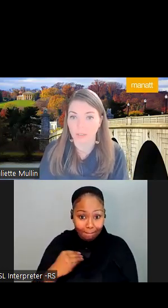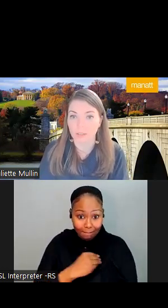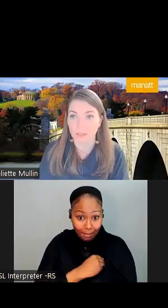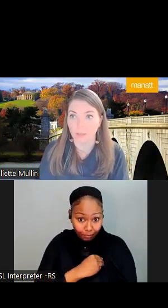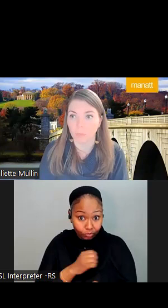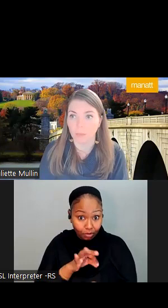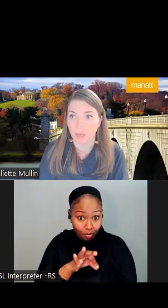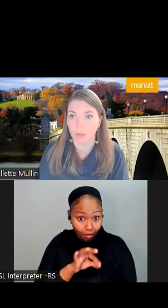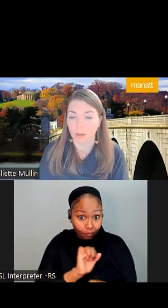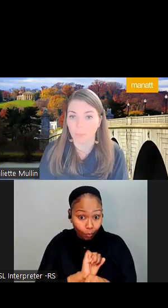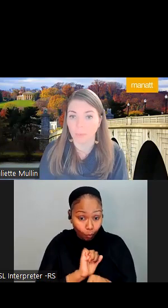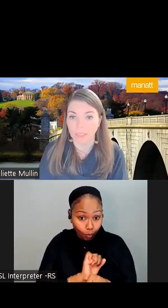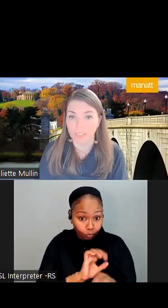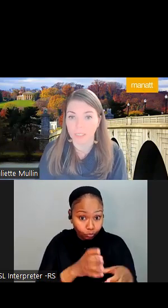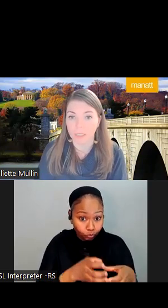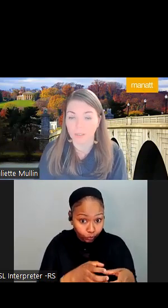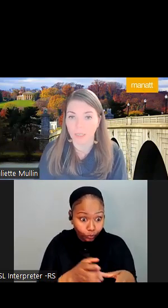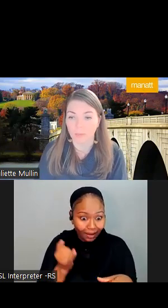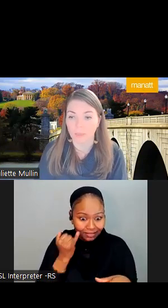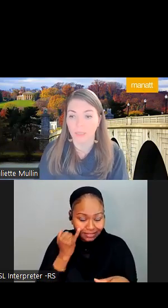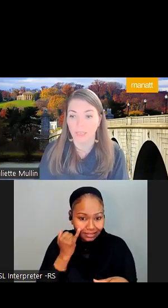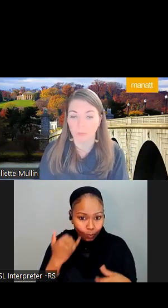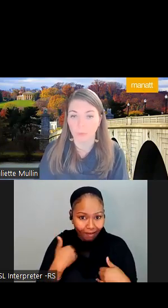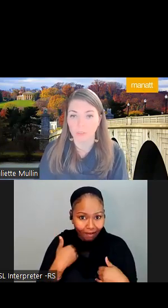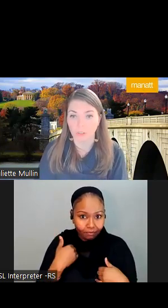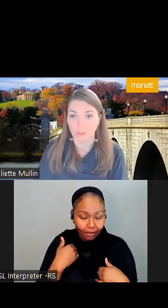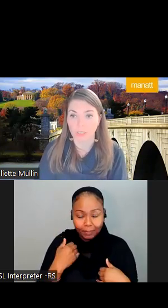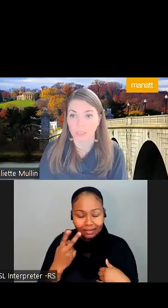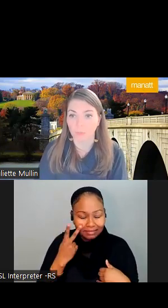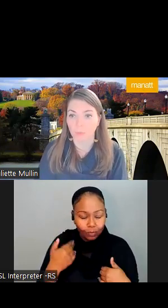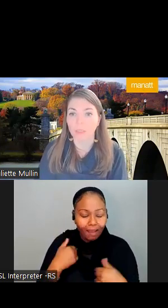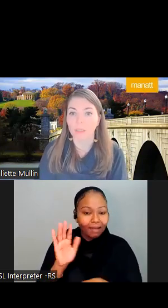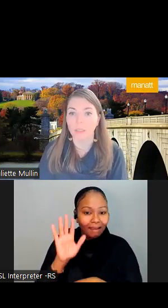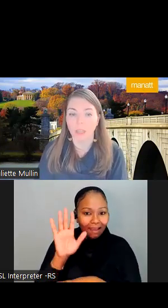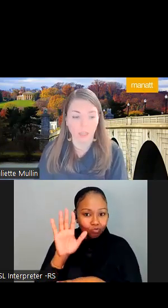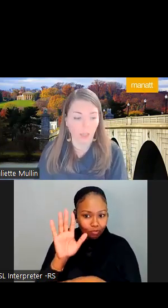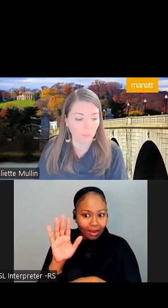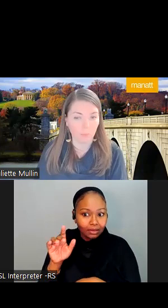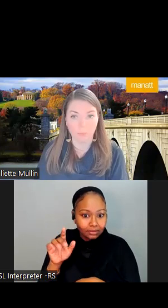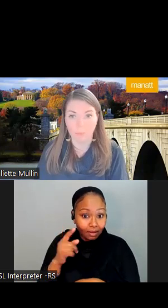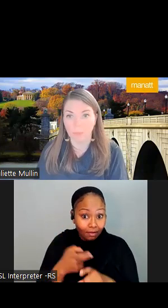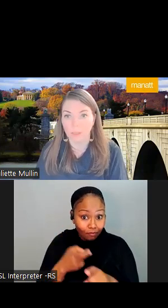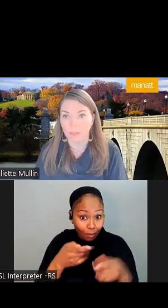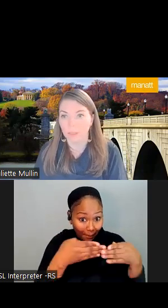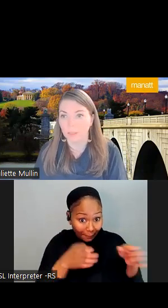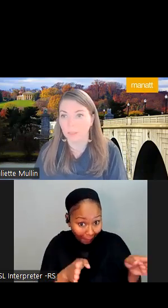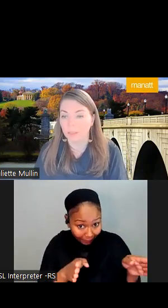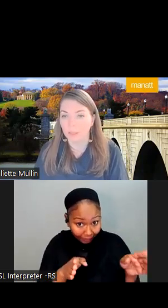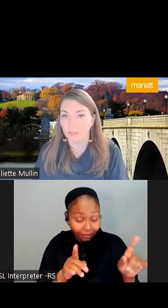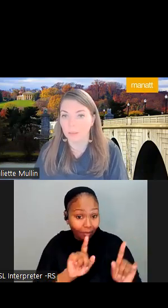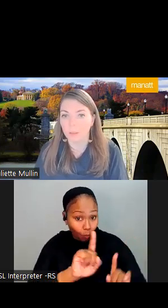have a hand raised among our public attendees, and we will turn to that in a moment.